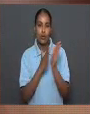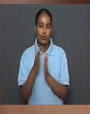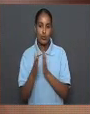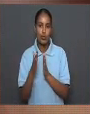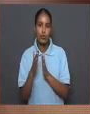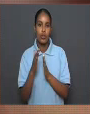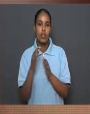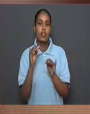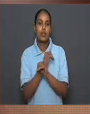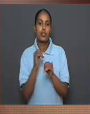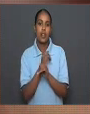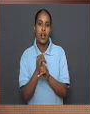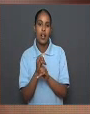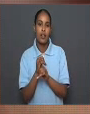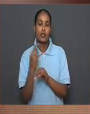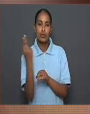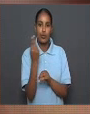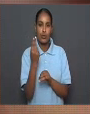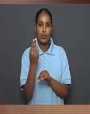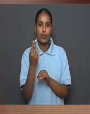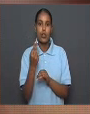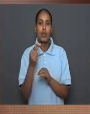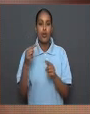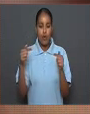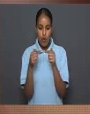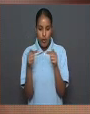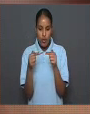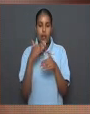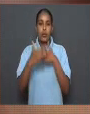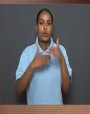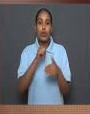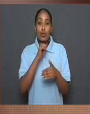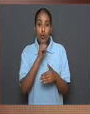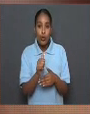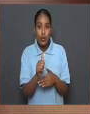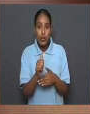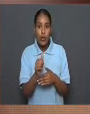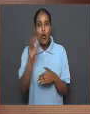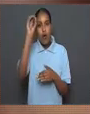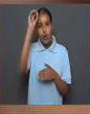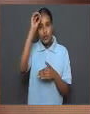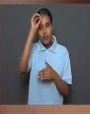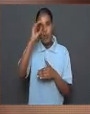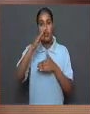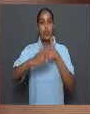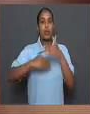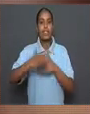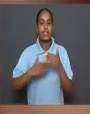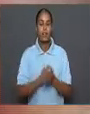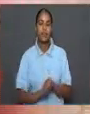produced industrially using the contact process, not Ostwald's